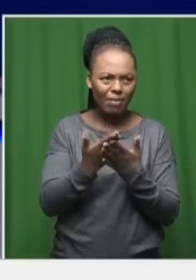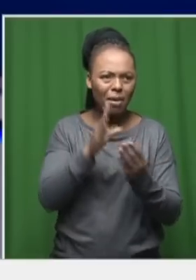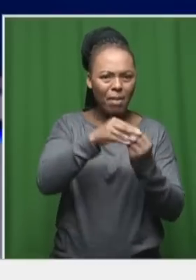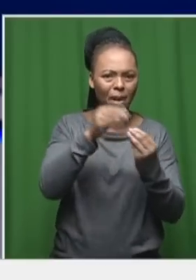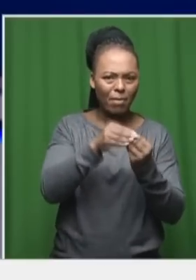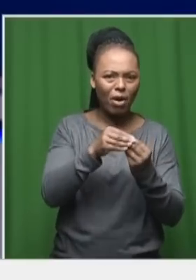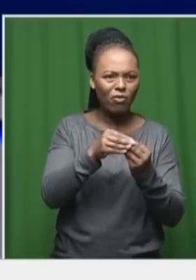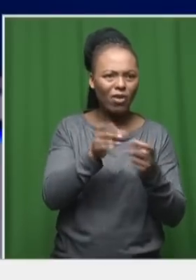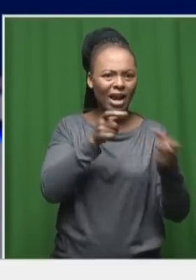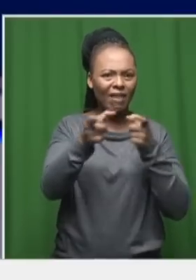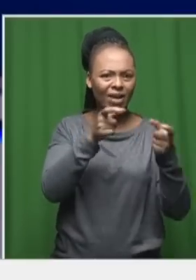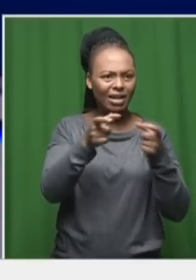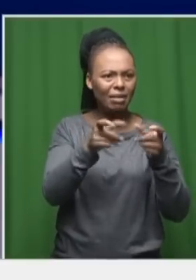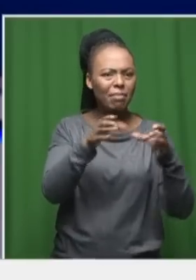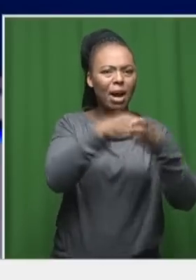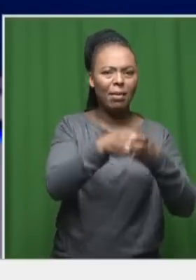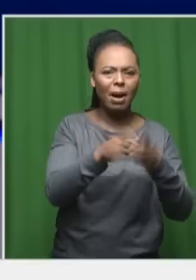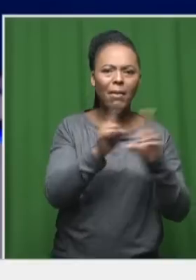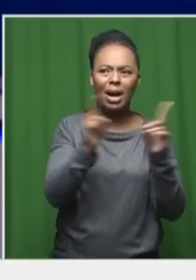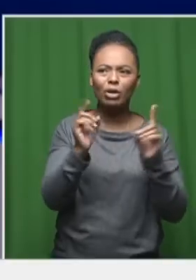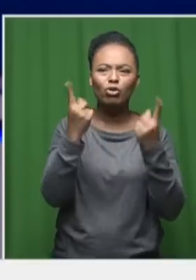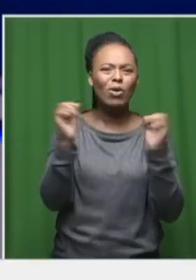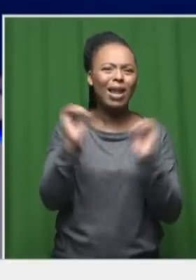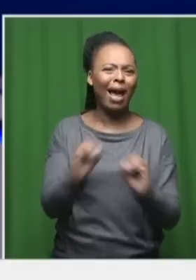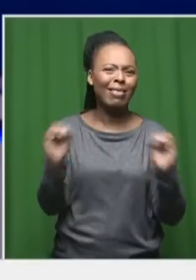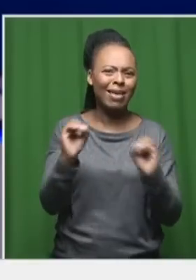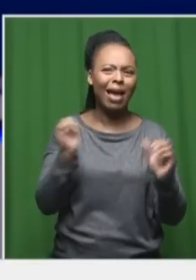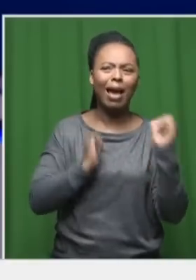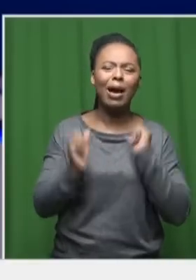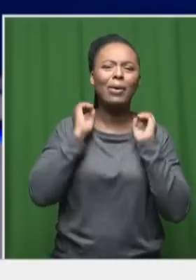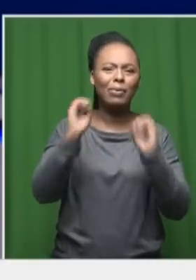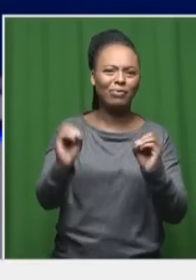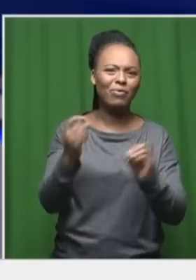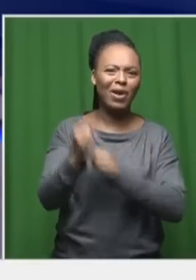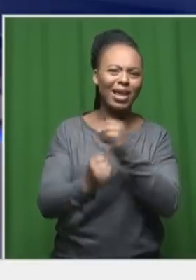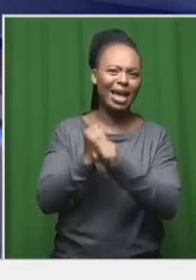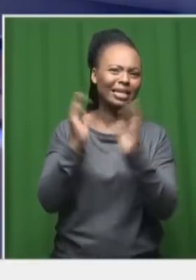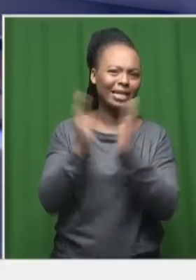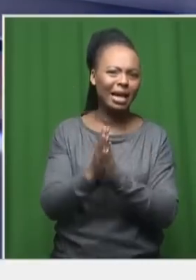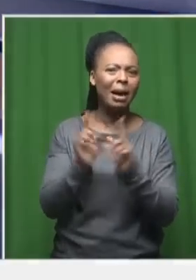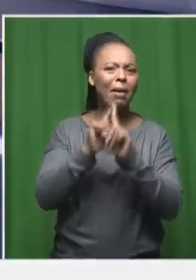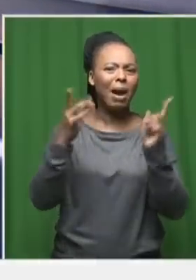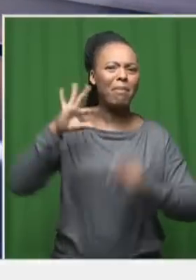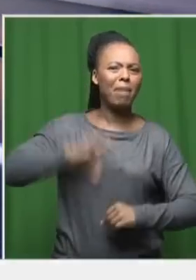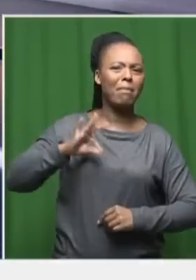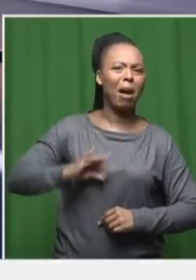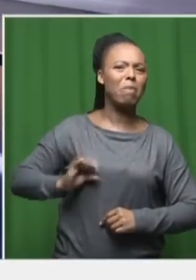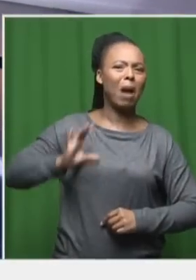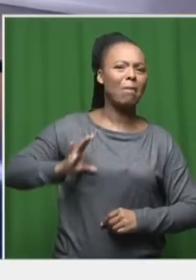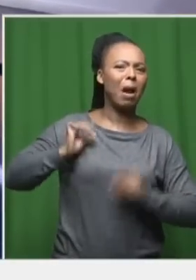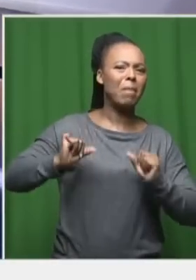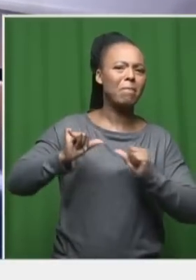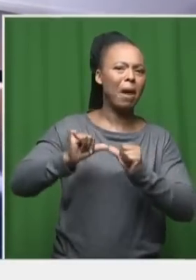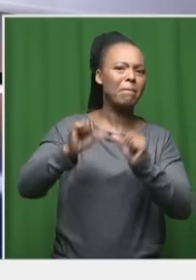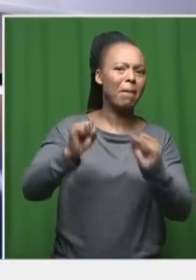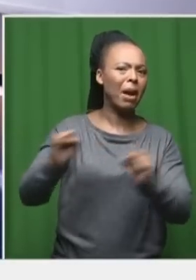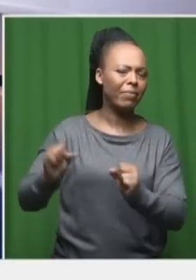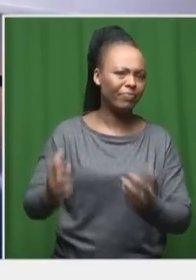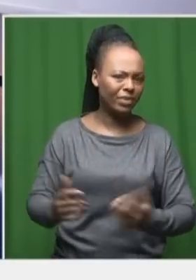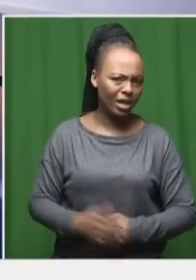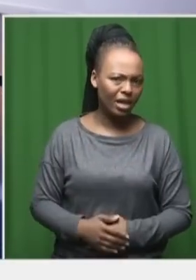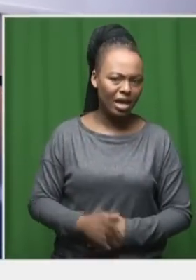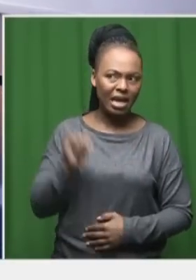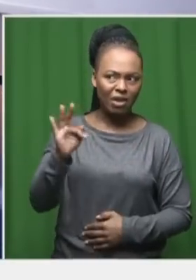and do nothing for 10 years, but you're going to get something. So I think that's where the conversation should go. Is what you're doing developmental? If it's not, let's cut